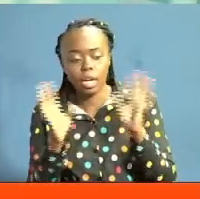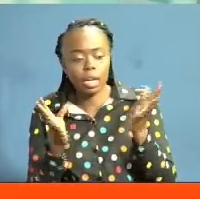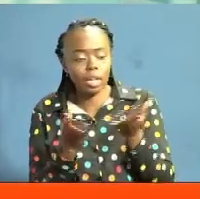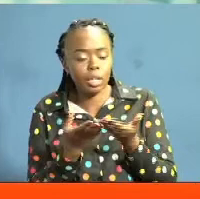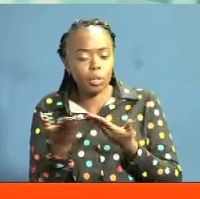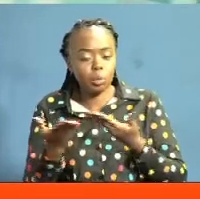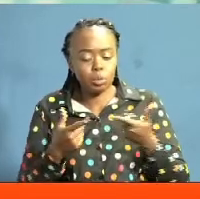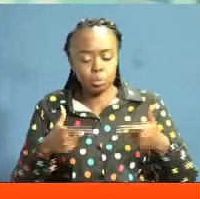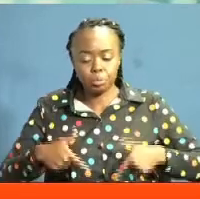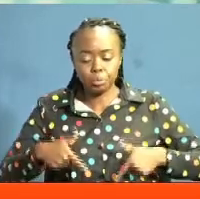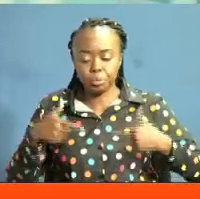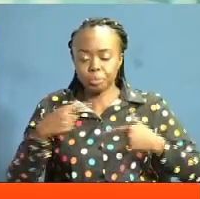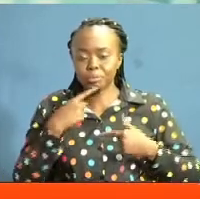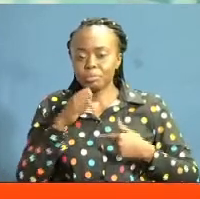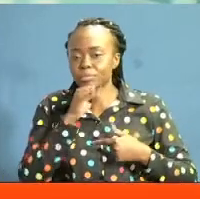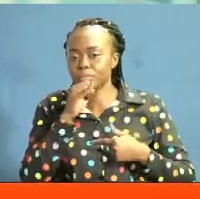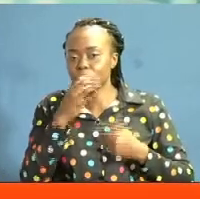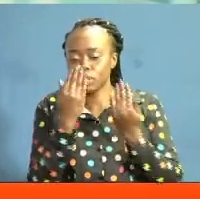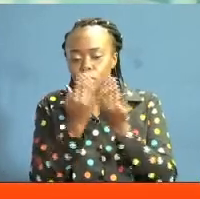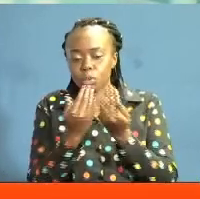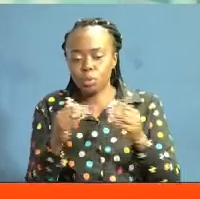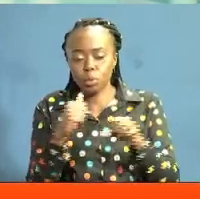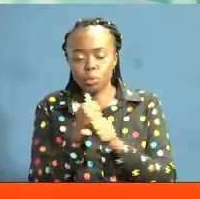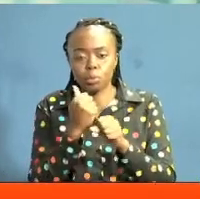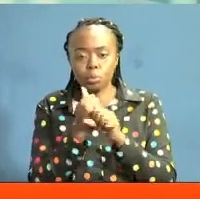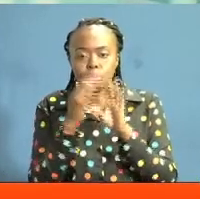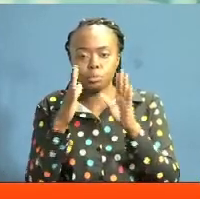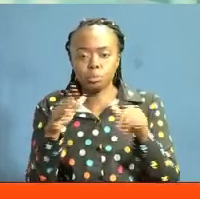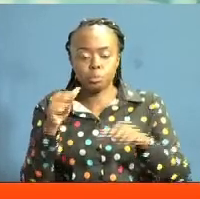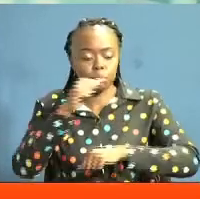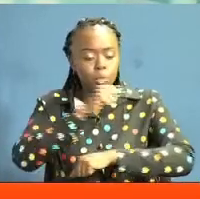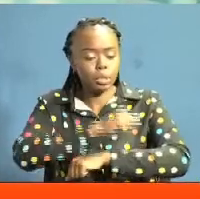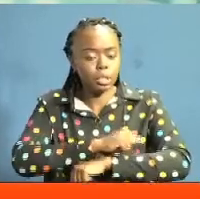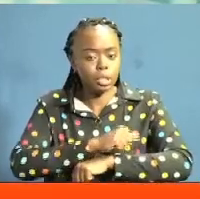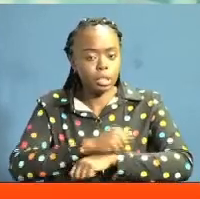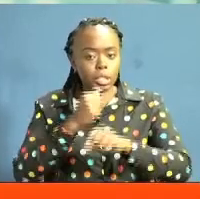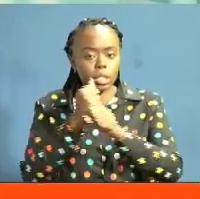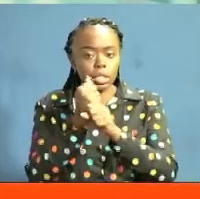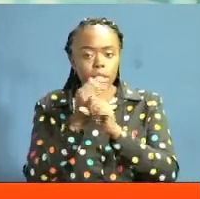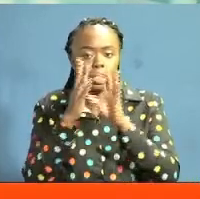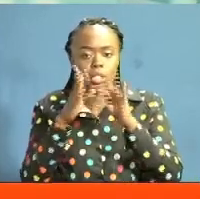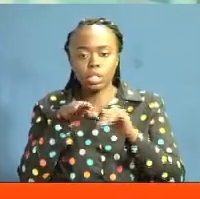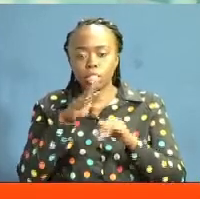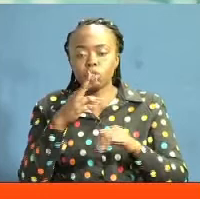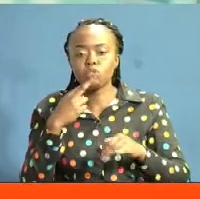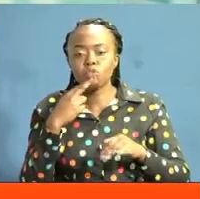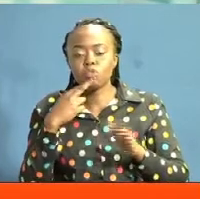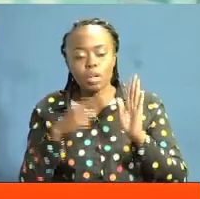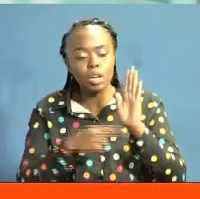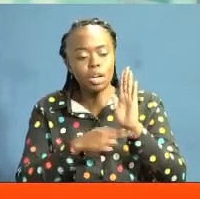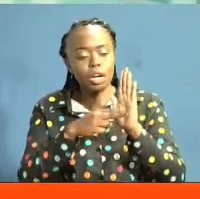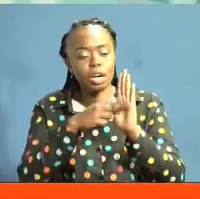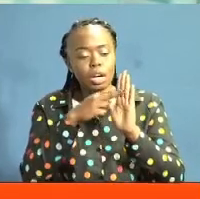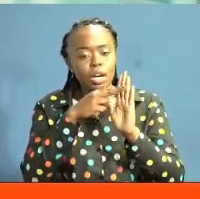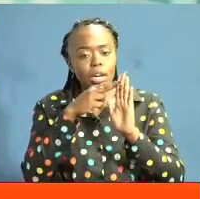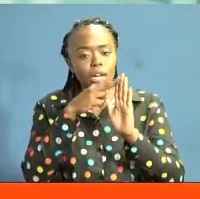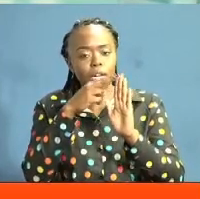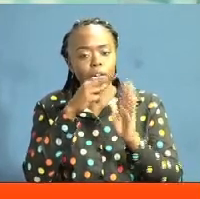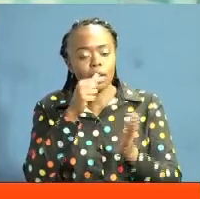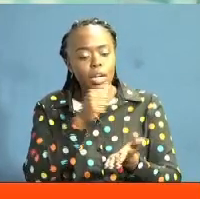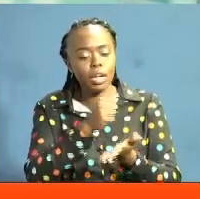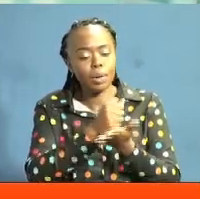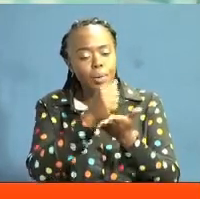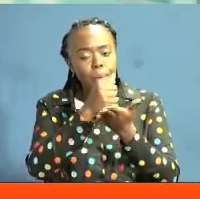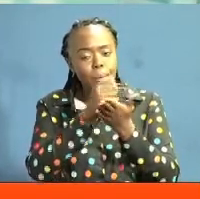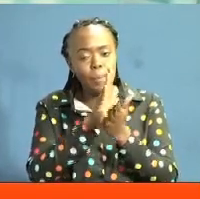they live, there is a child worker. And the school teacher, you are a ladder. A ladder is for lifting people